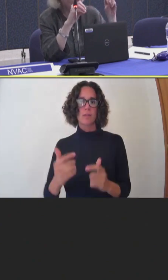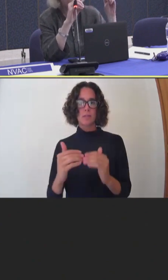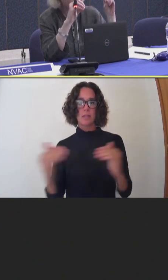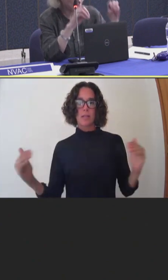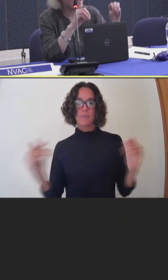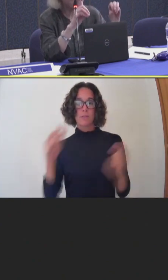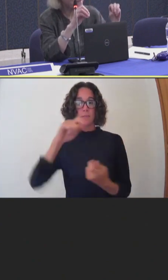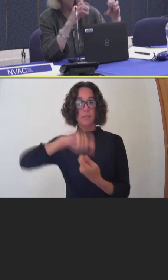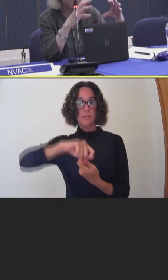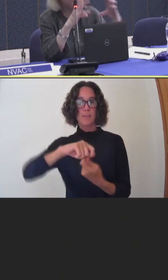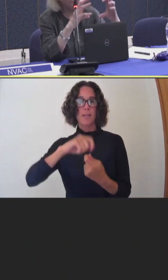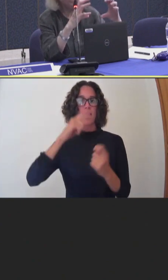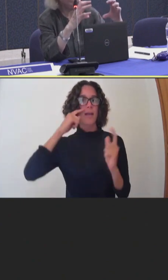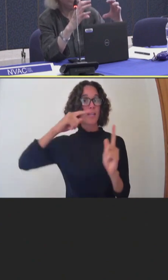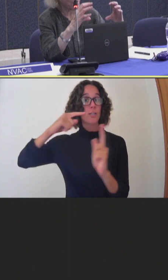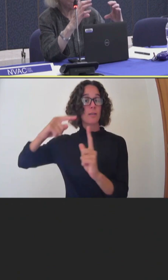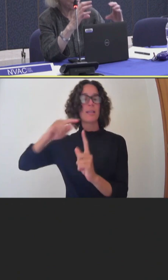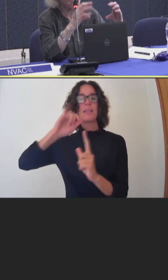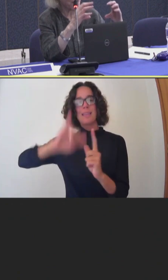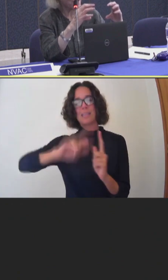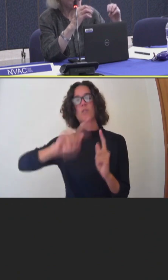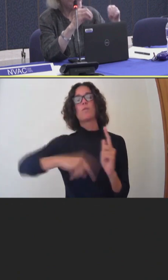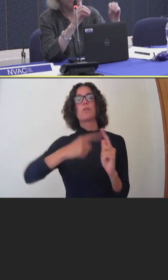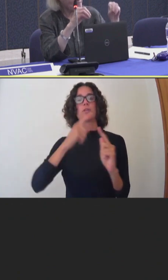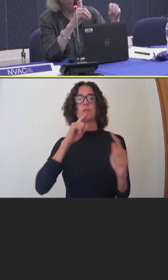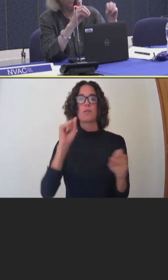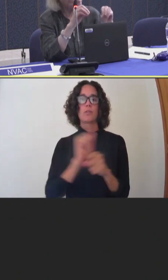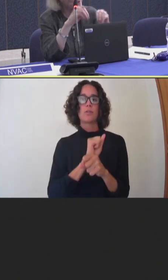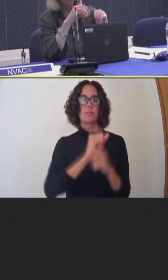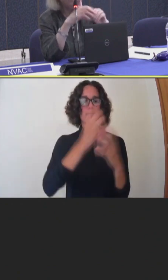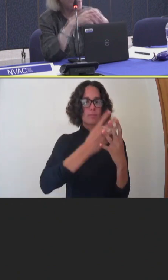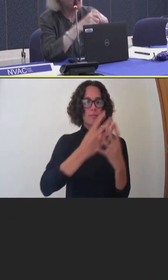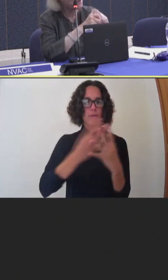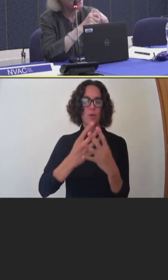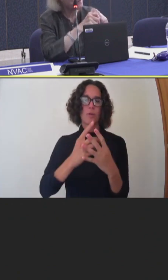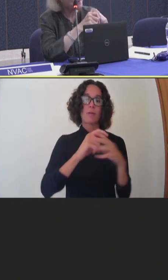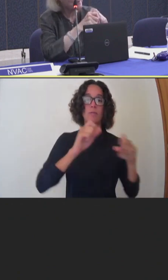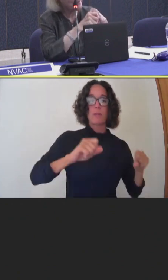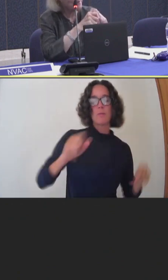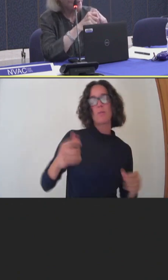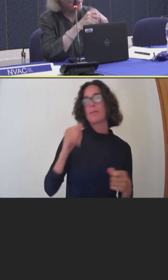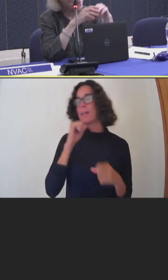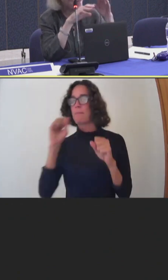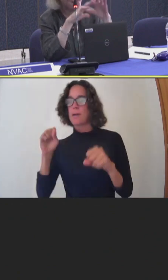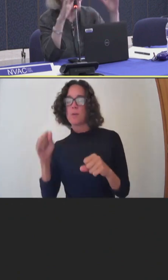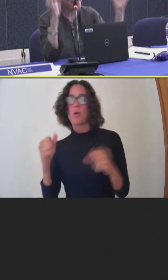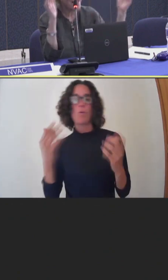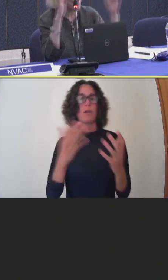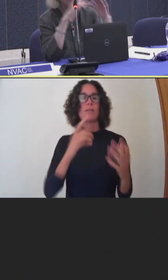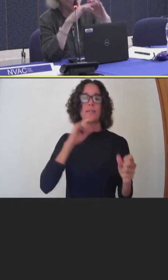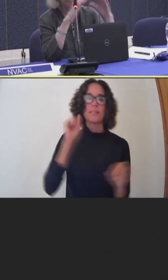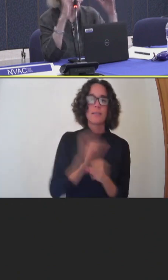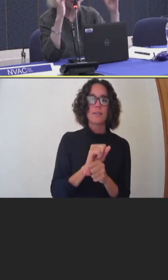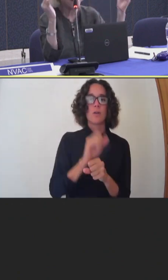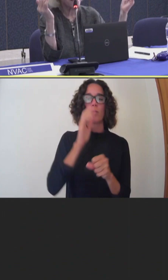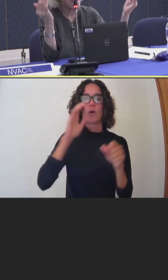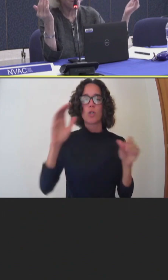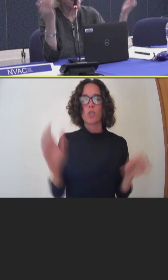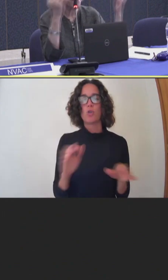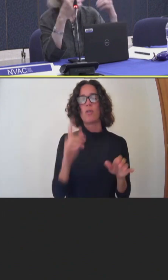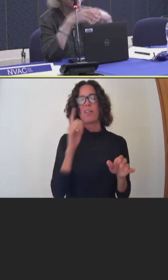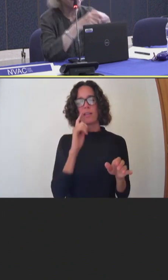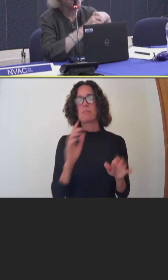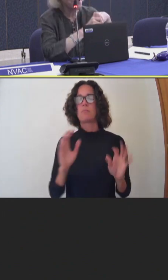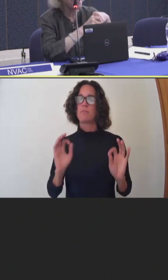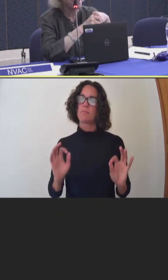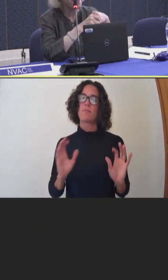specific objectives, that's where you really flesh out and say, this is what we're going to do. But I think having an umbrella that's